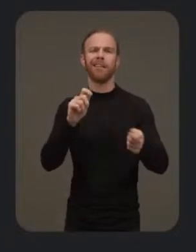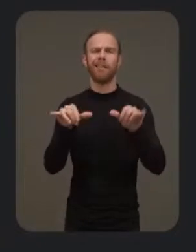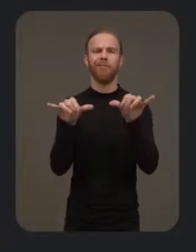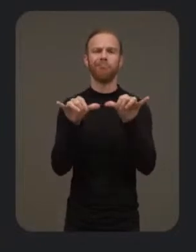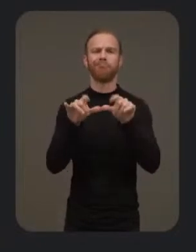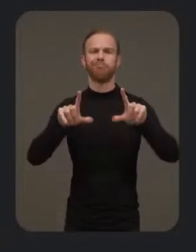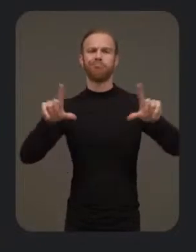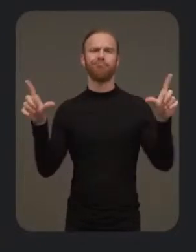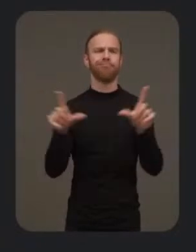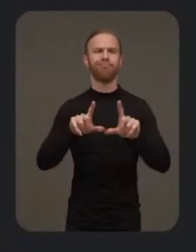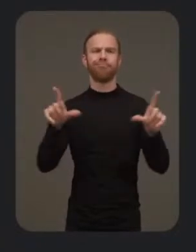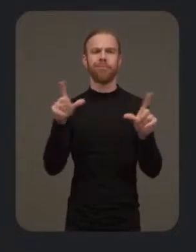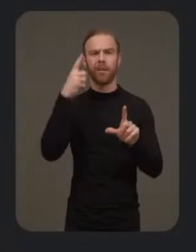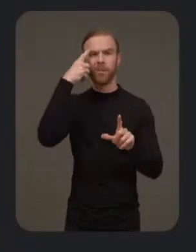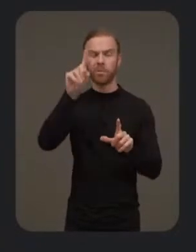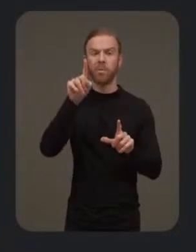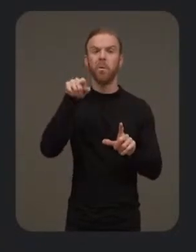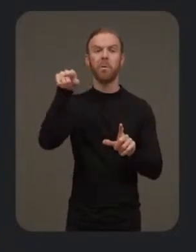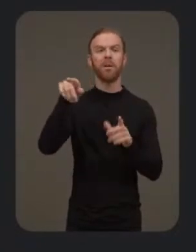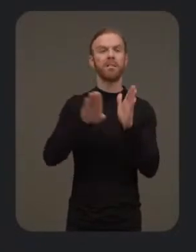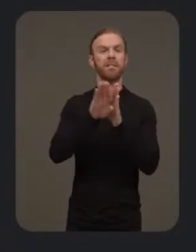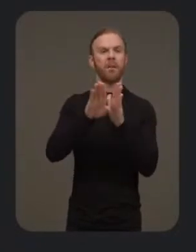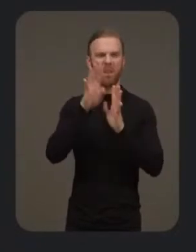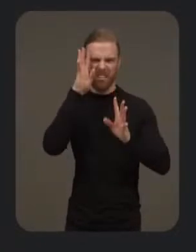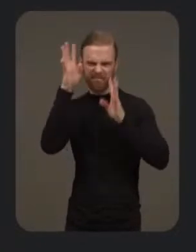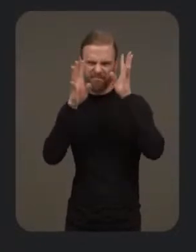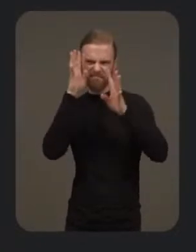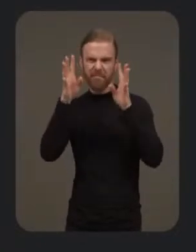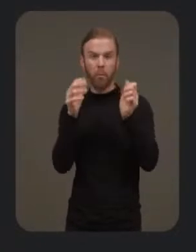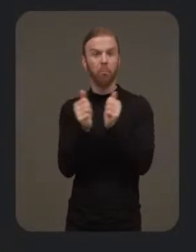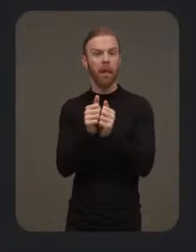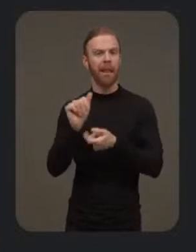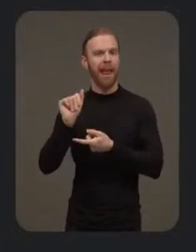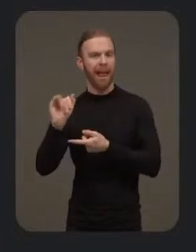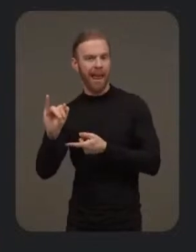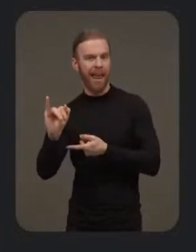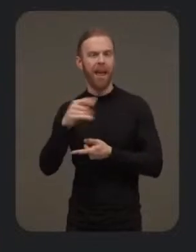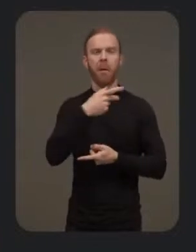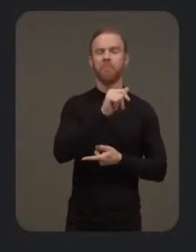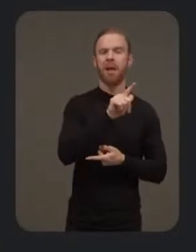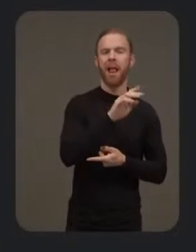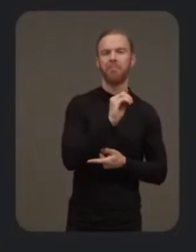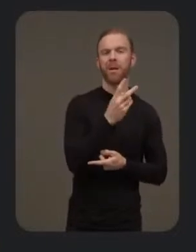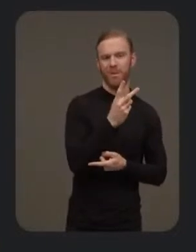scalable for every developer to innovate with AI and Palm 2.